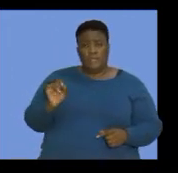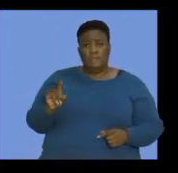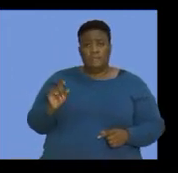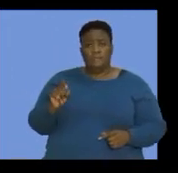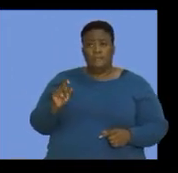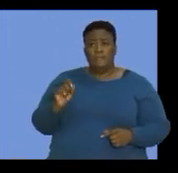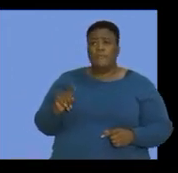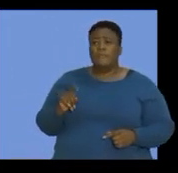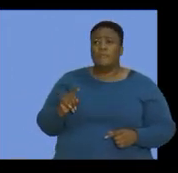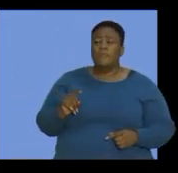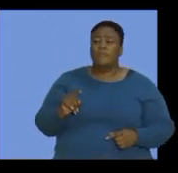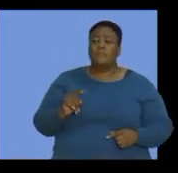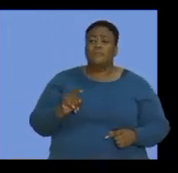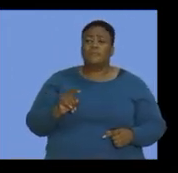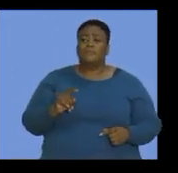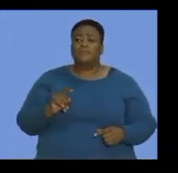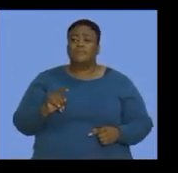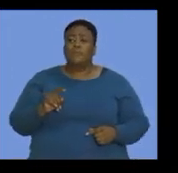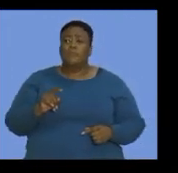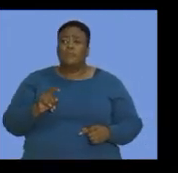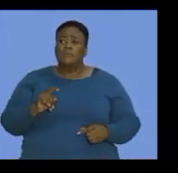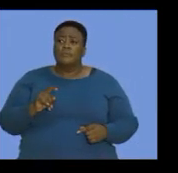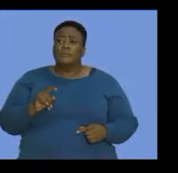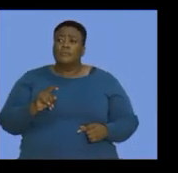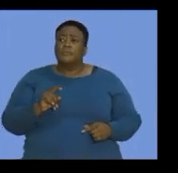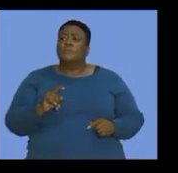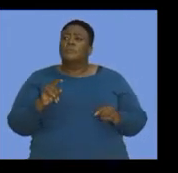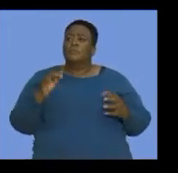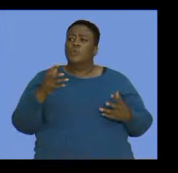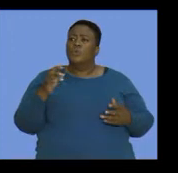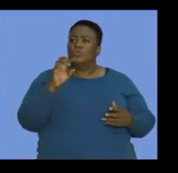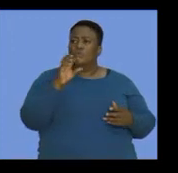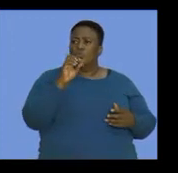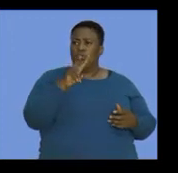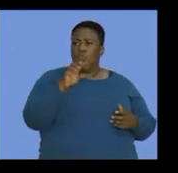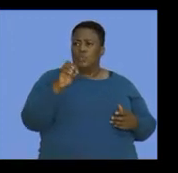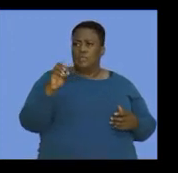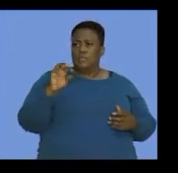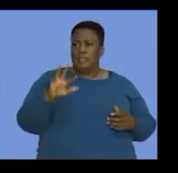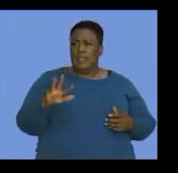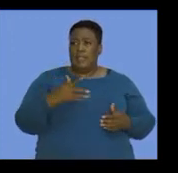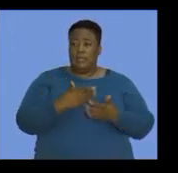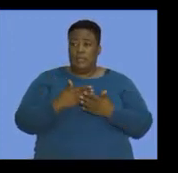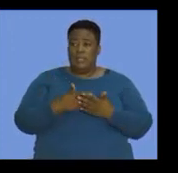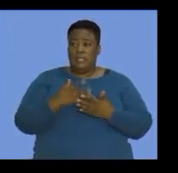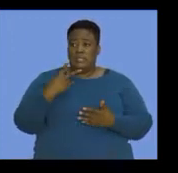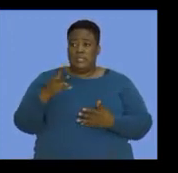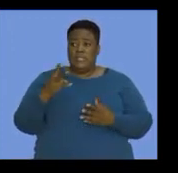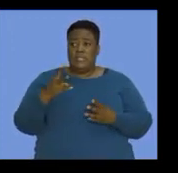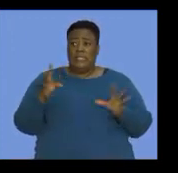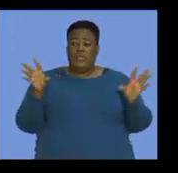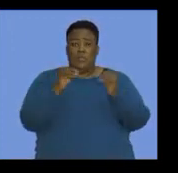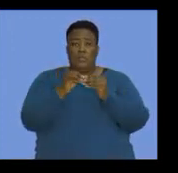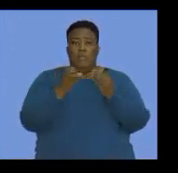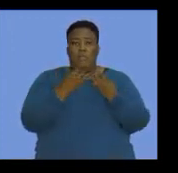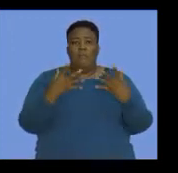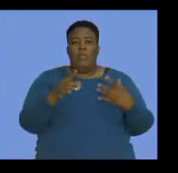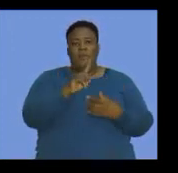to were illegally hunted in 2009. So in 2009, we can see that a total